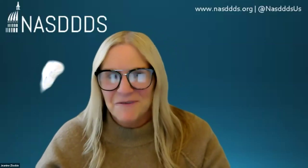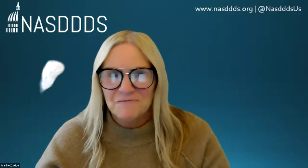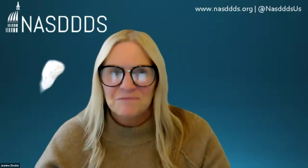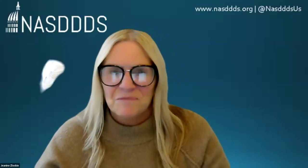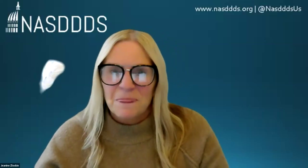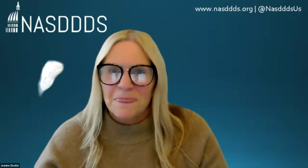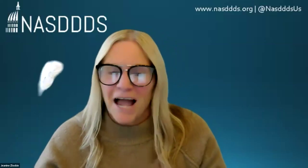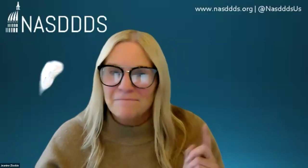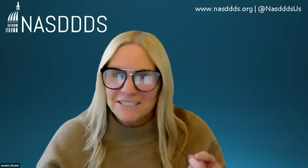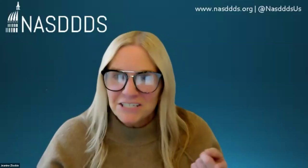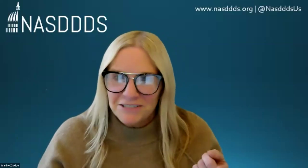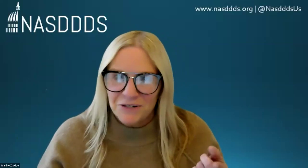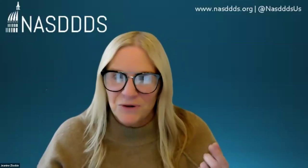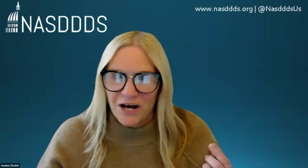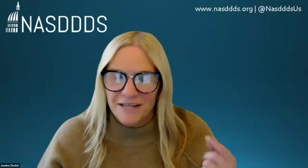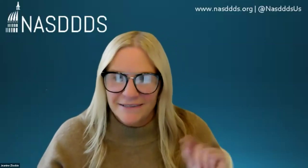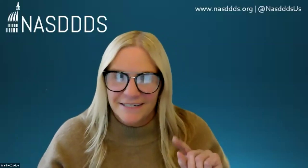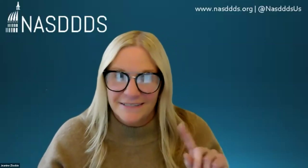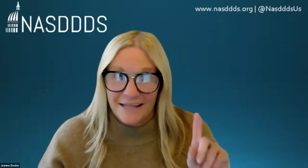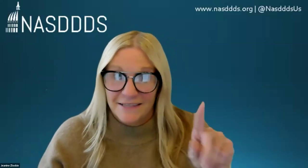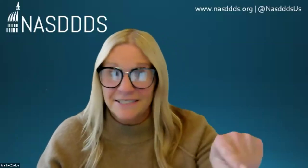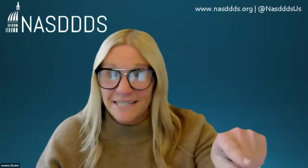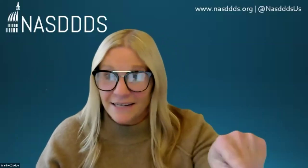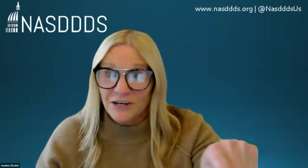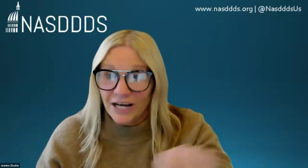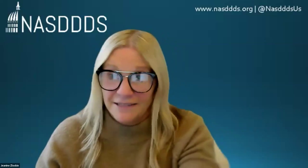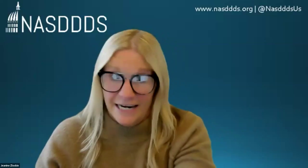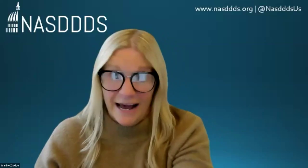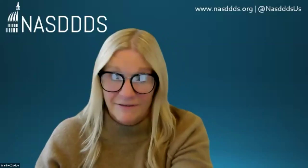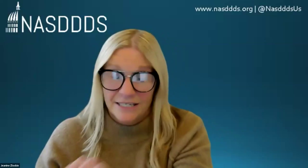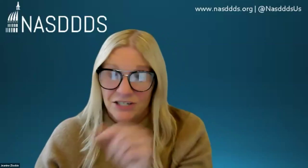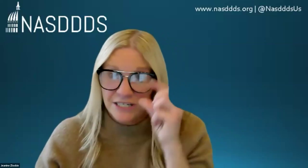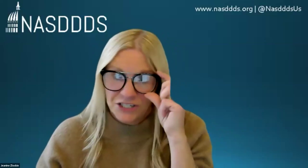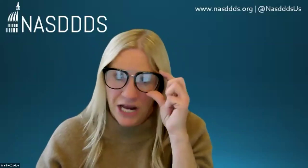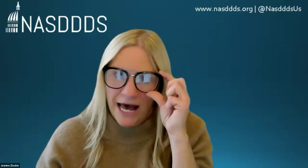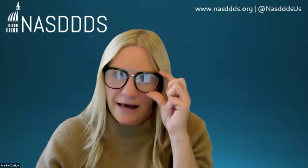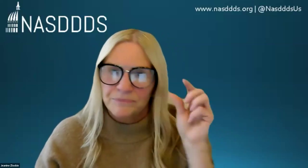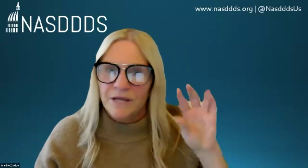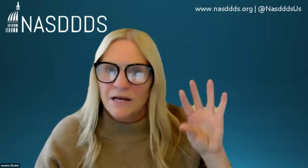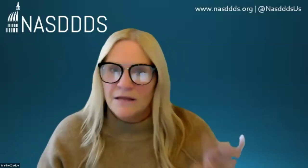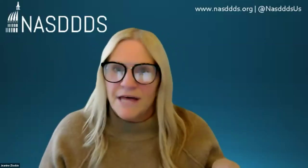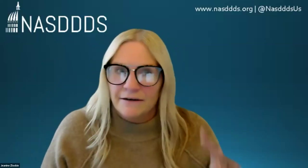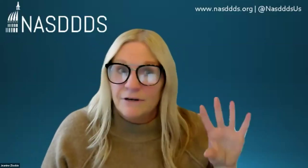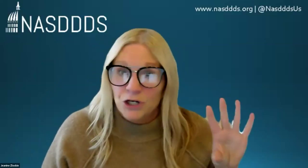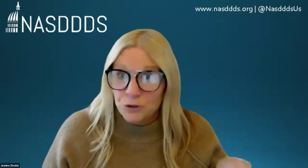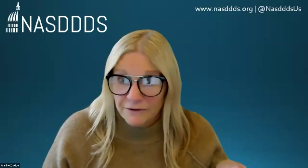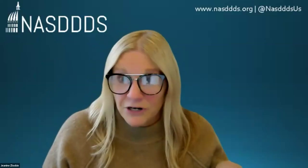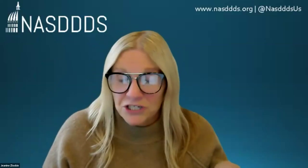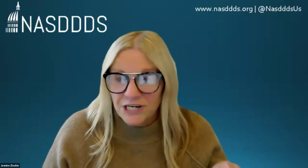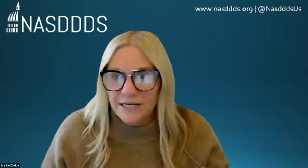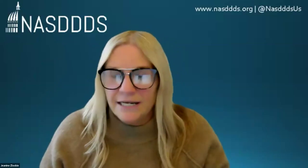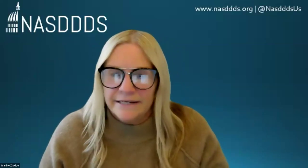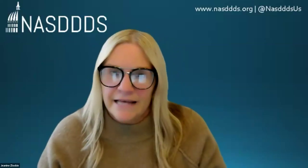add. I mentioned to you all that that this technical guide that I have on the in the chat, that a